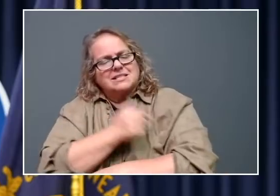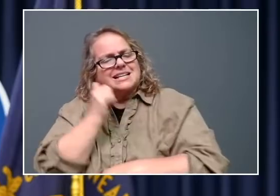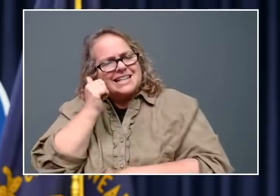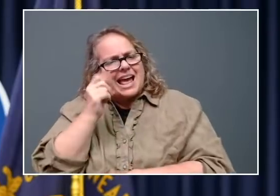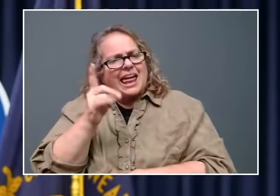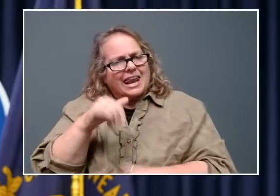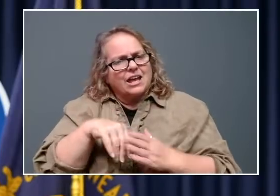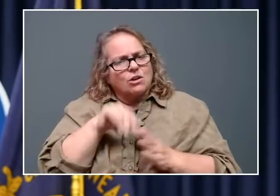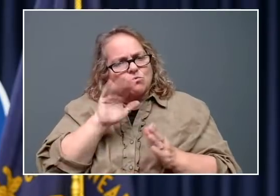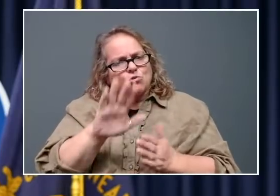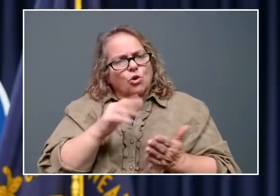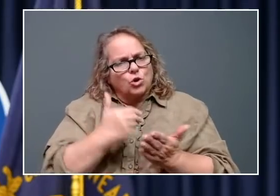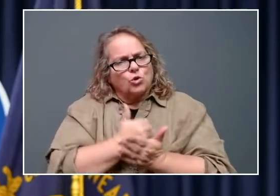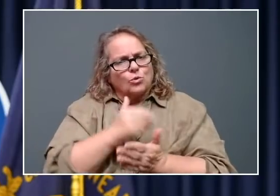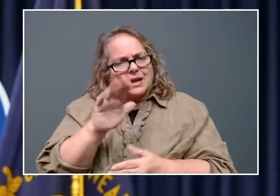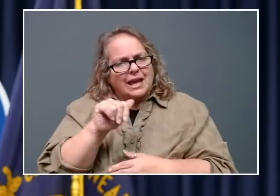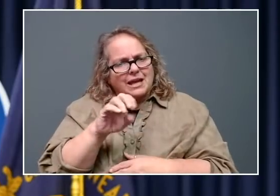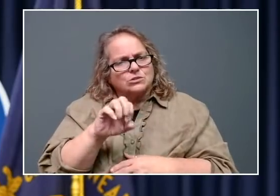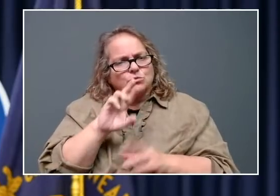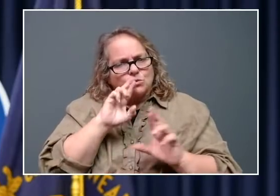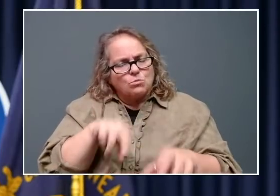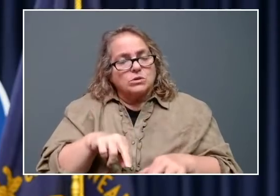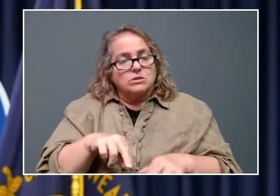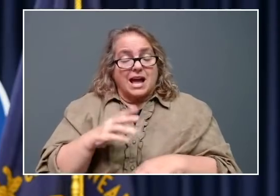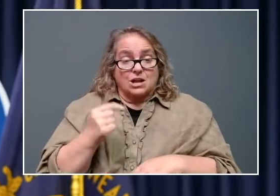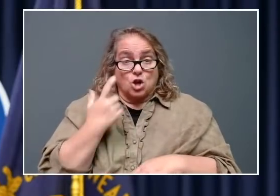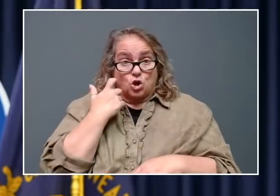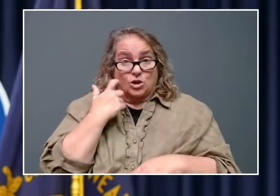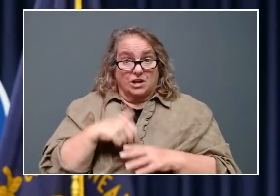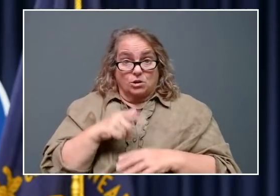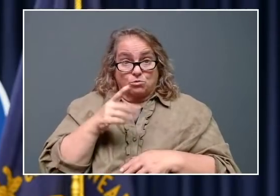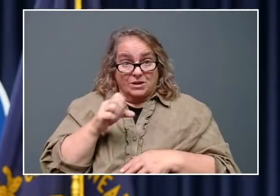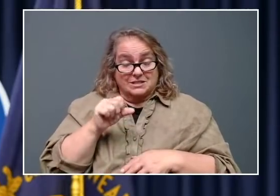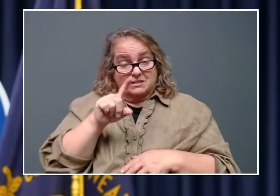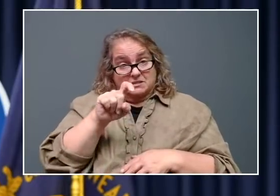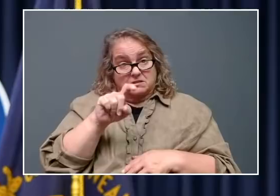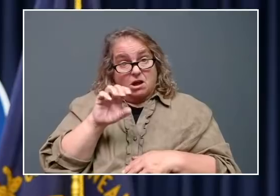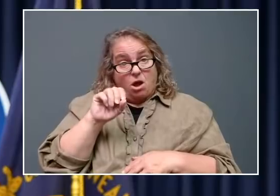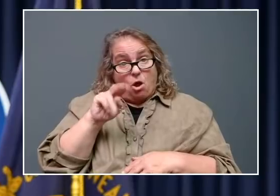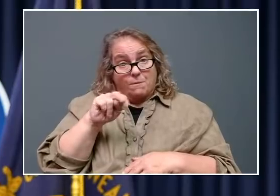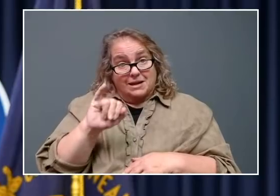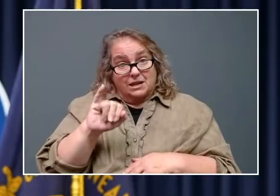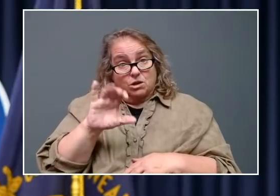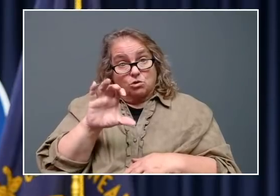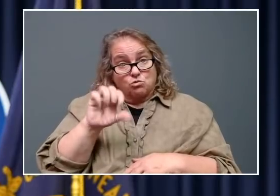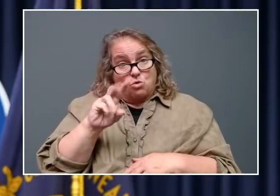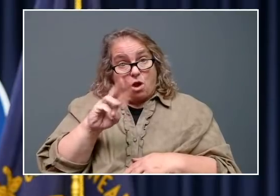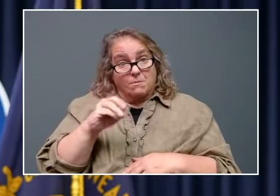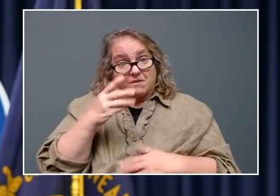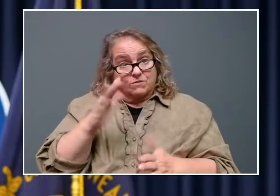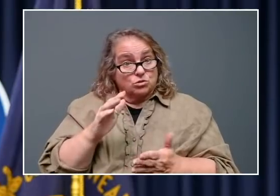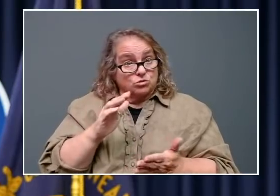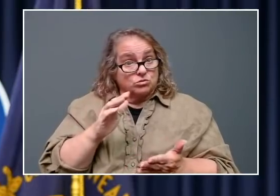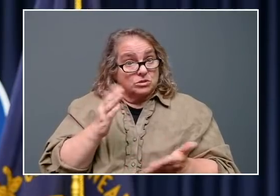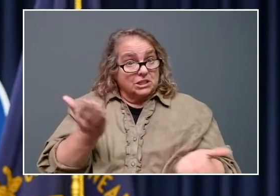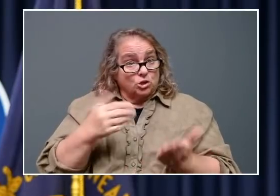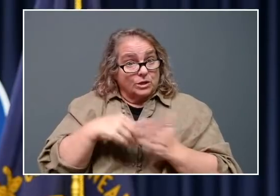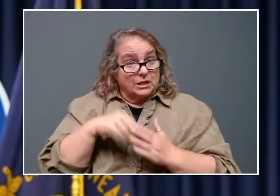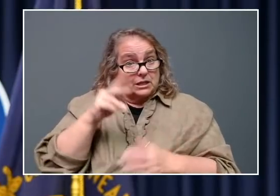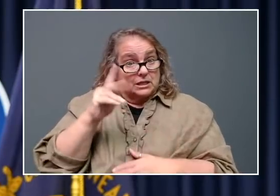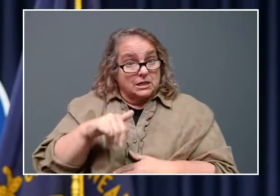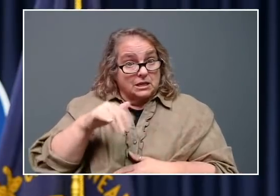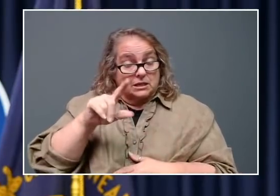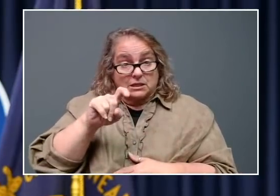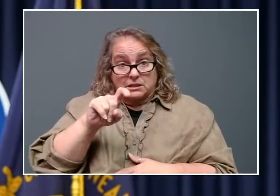remember if you said this earlier in the press conference, has Omicron been confirmed yet in Kentucky? To my